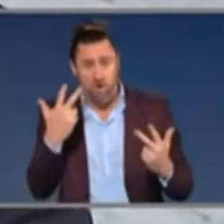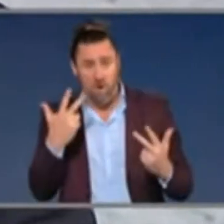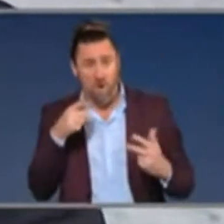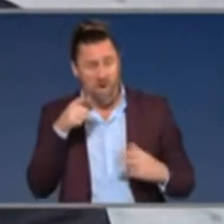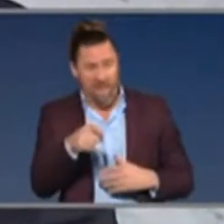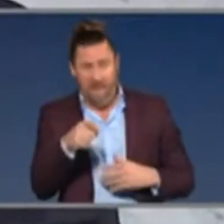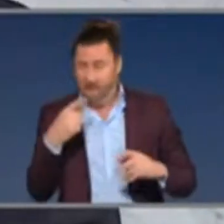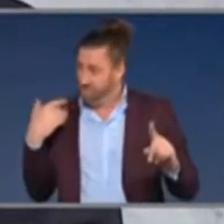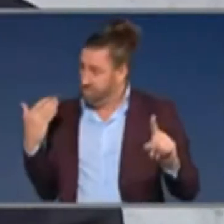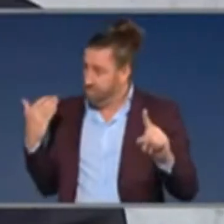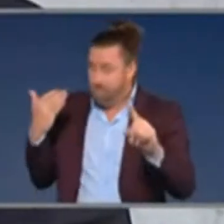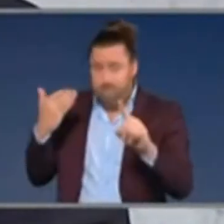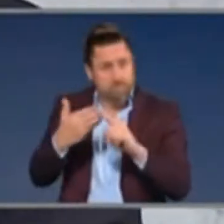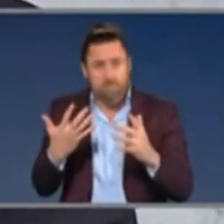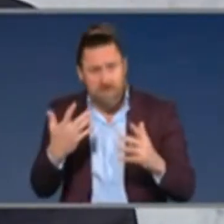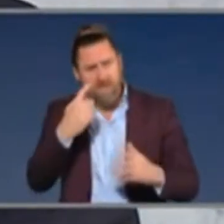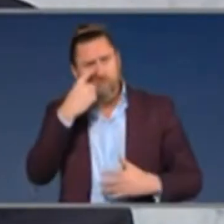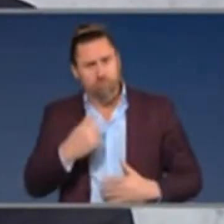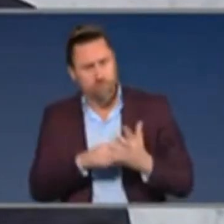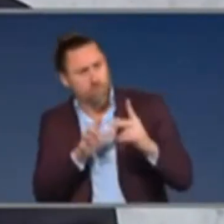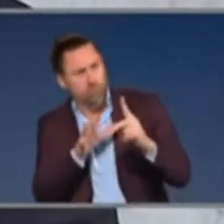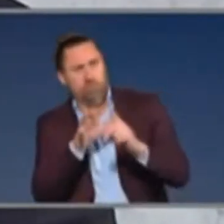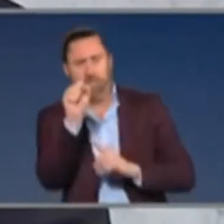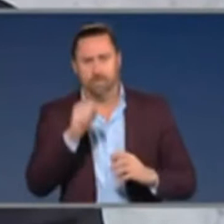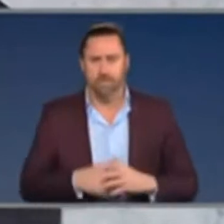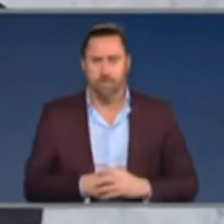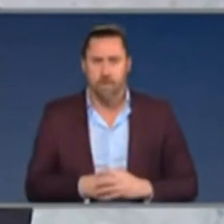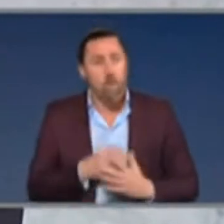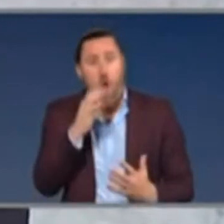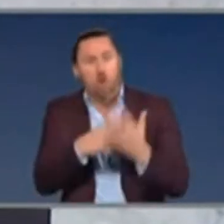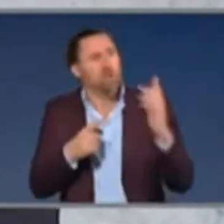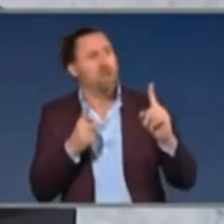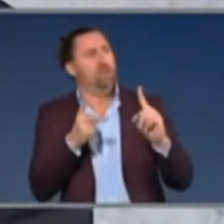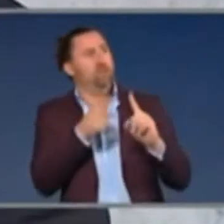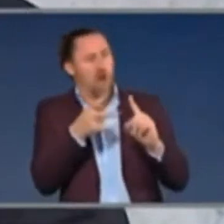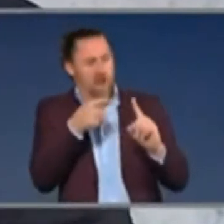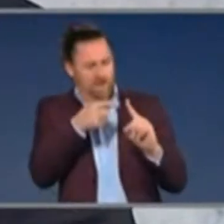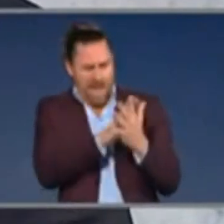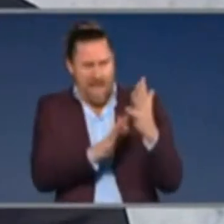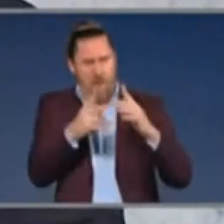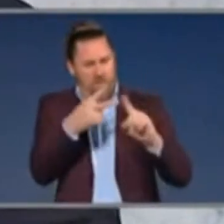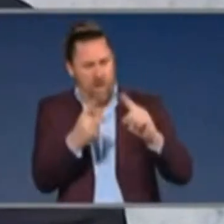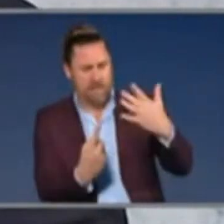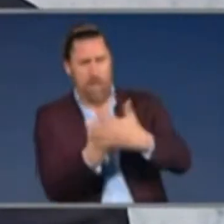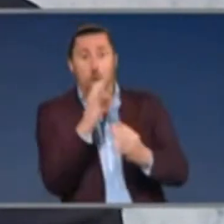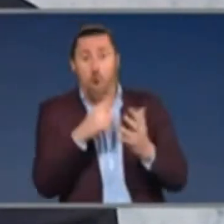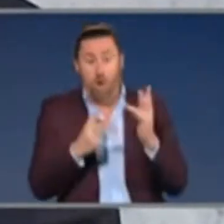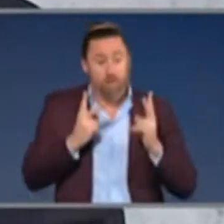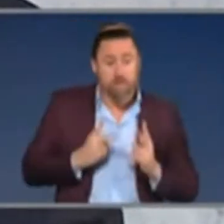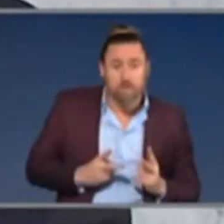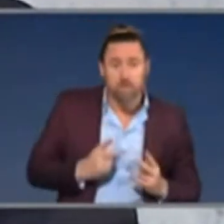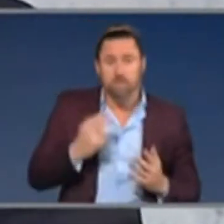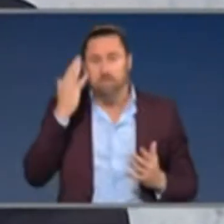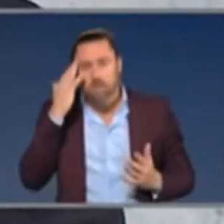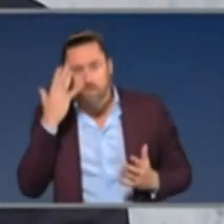that goal is taken and the other contributing causes to how we achieve that goal, not just the physical violence,